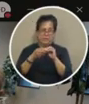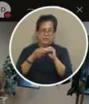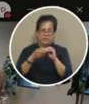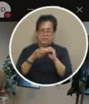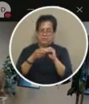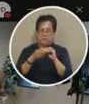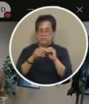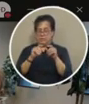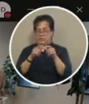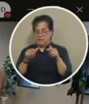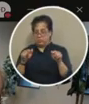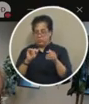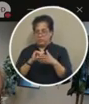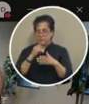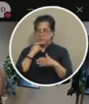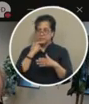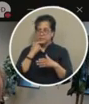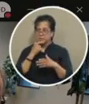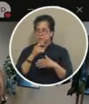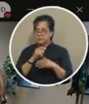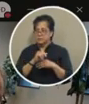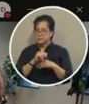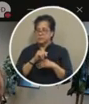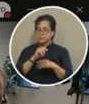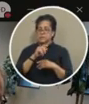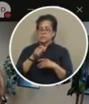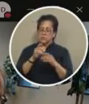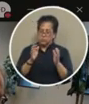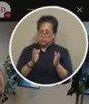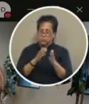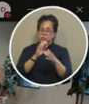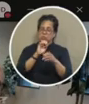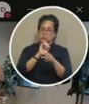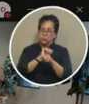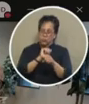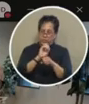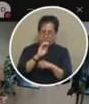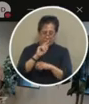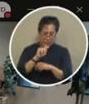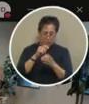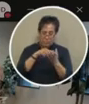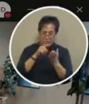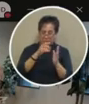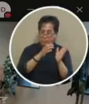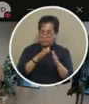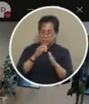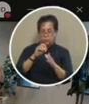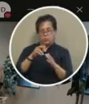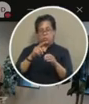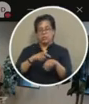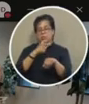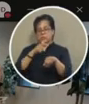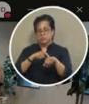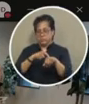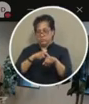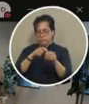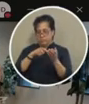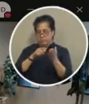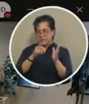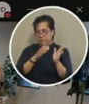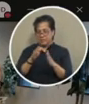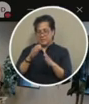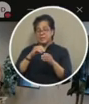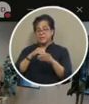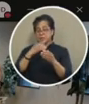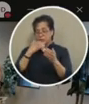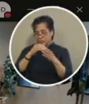additional language that would say landlords and tenants are encouraged to work out deferred payment plans or long-term payment plans. In good